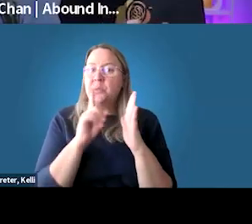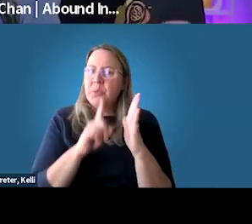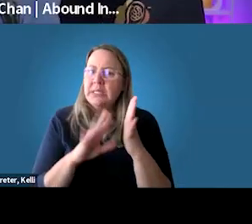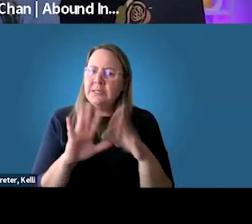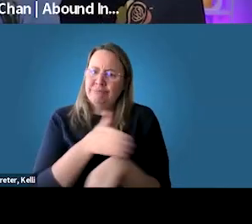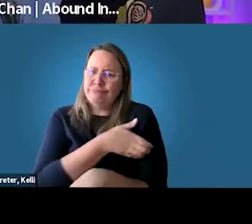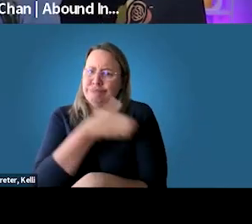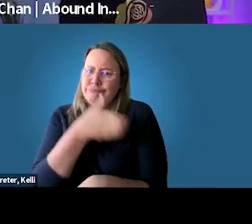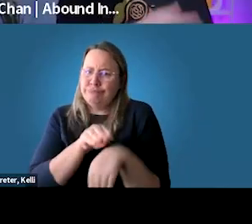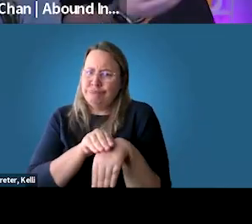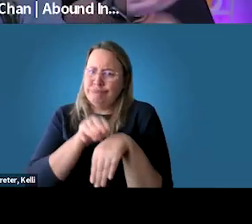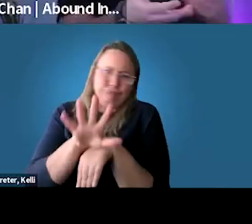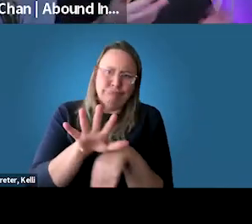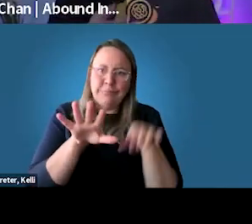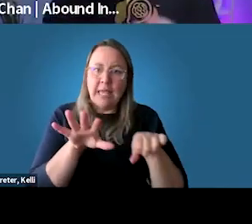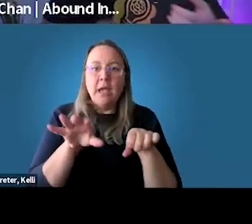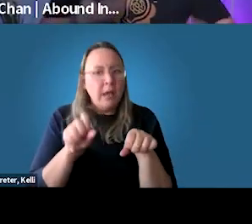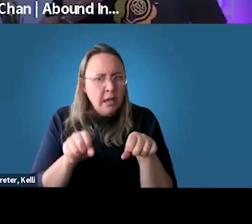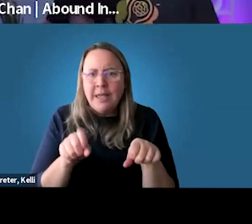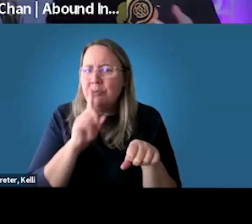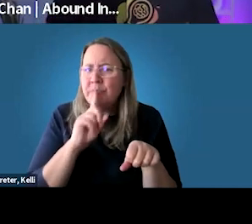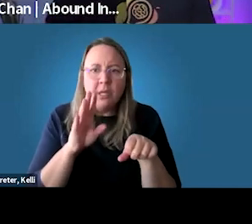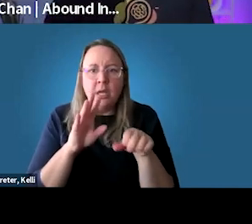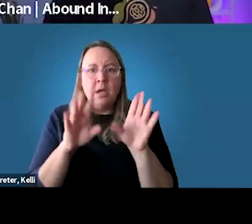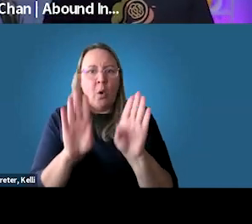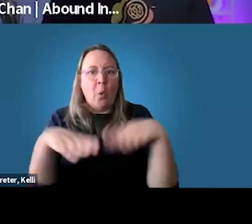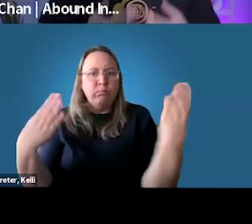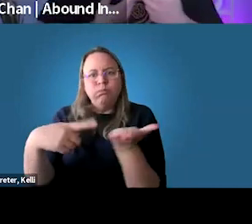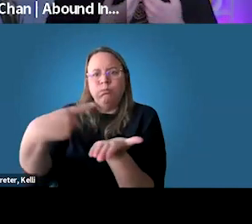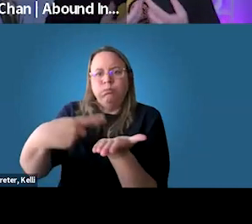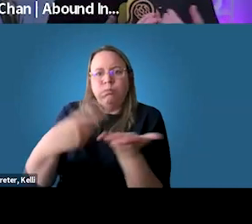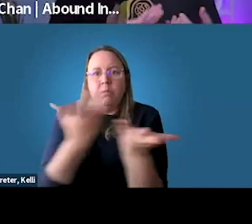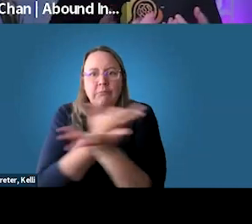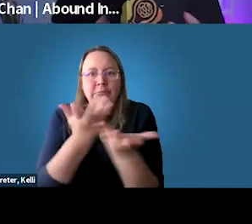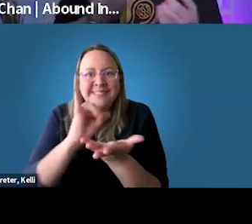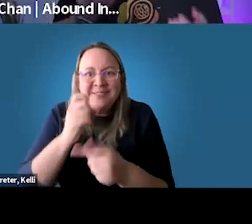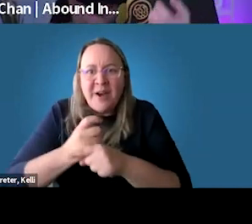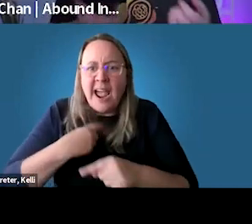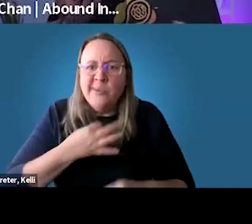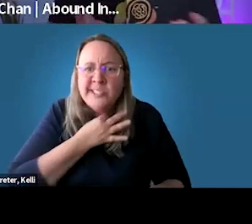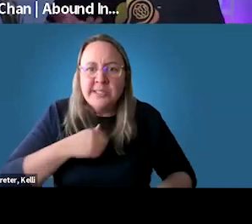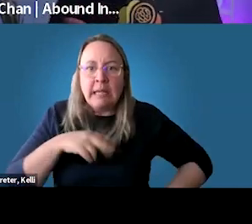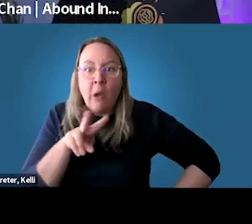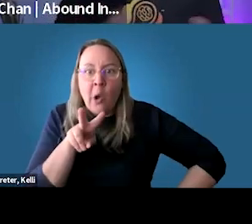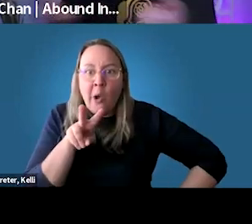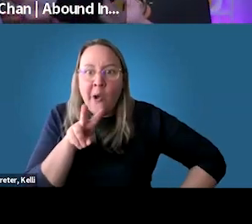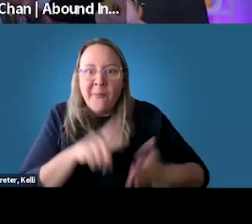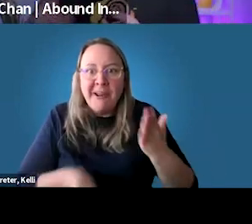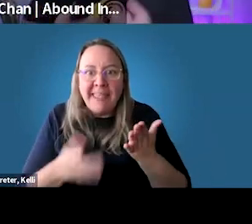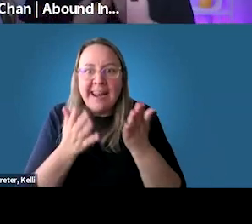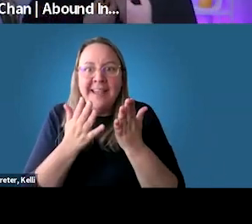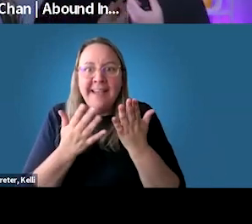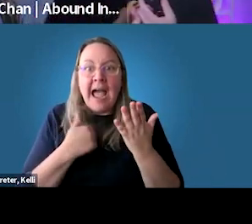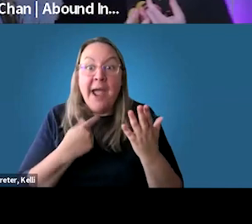very powerful because like you all saw, it opens up conversation. I was actually even curious about, oh, I wonder what they're going to ask next about. I